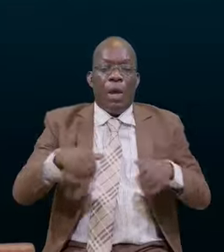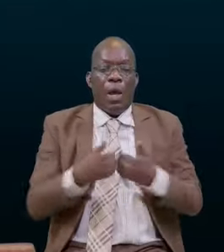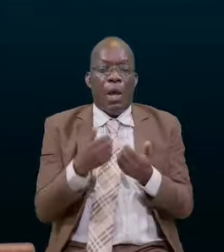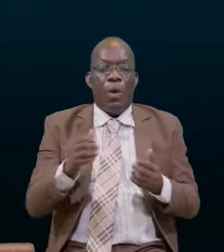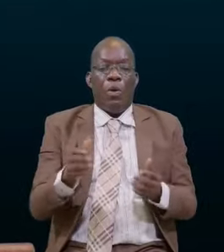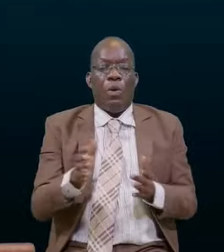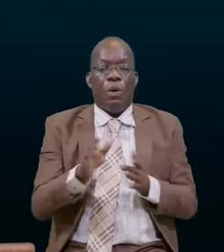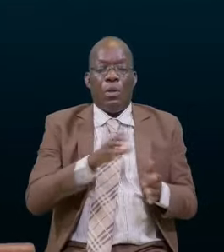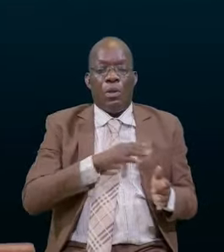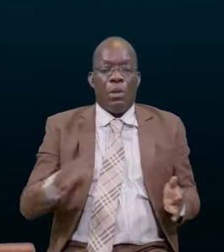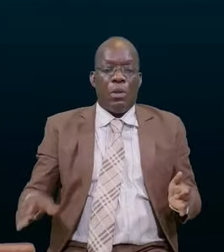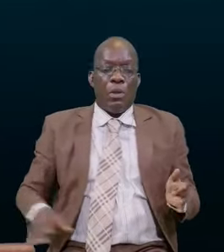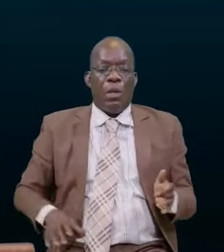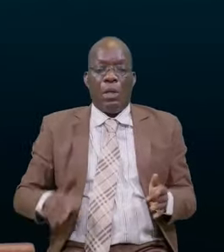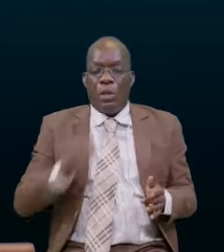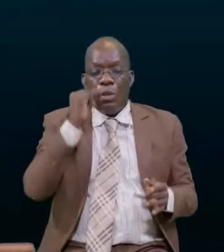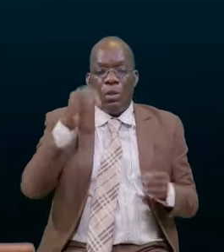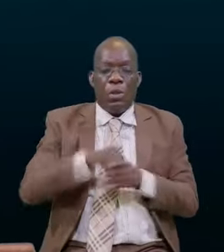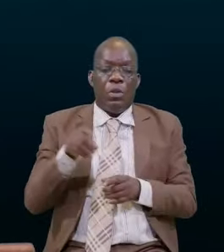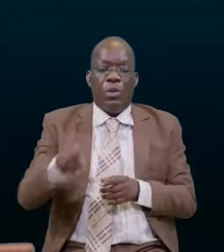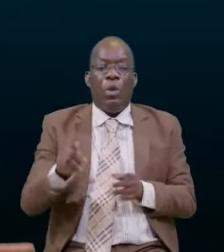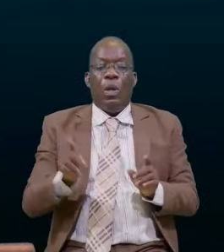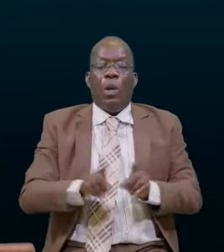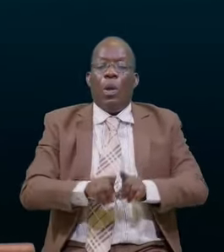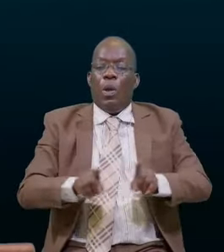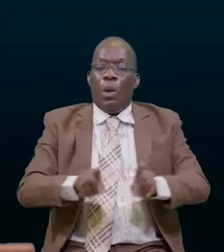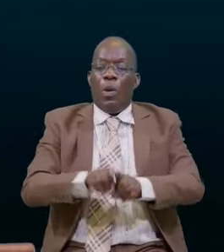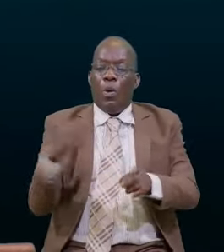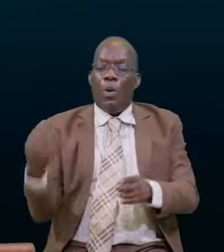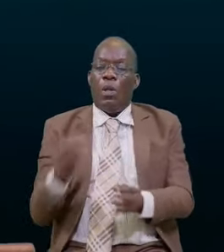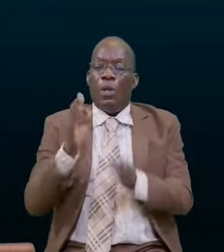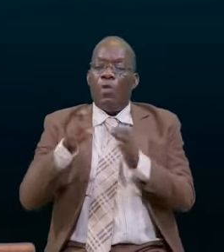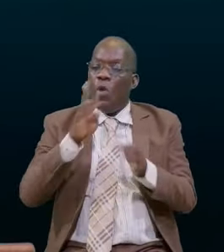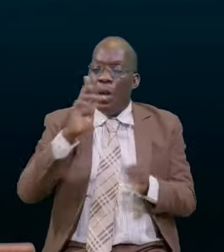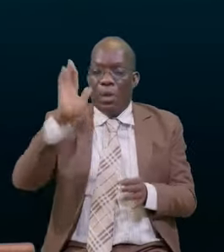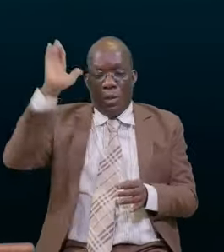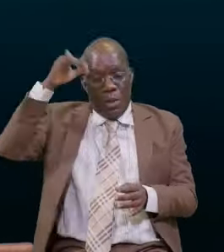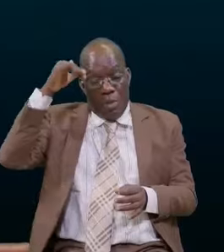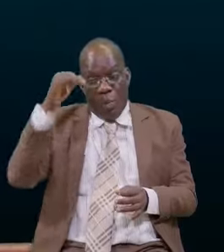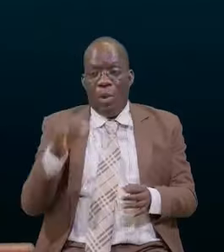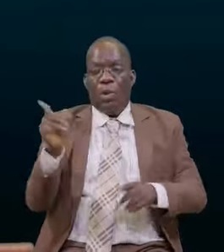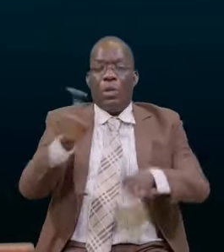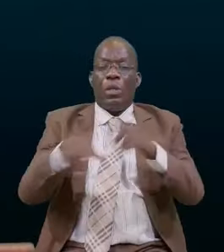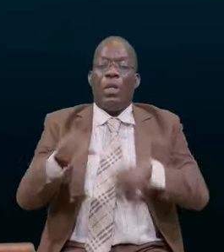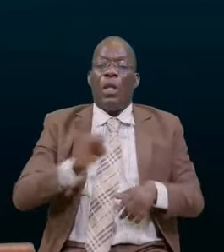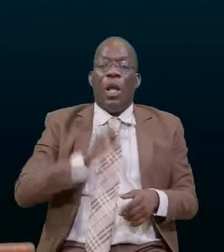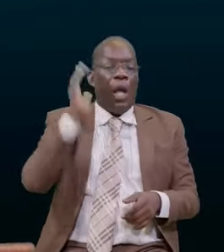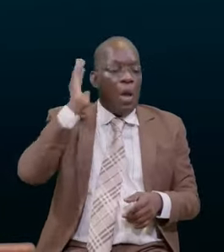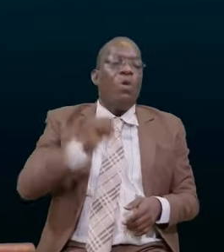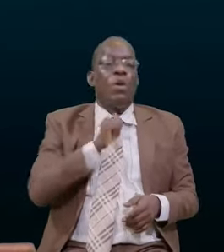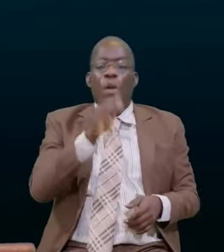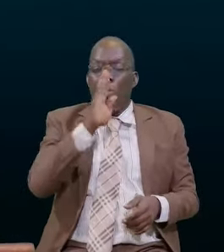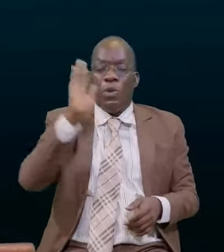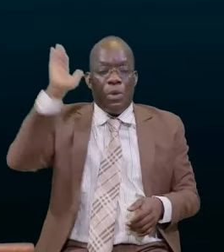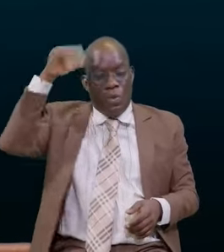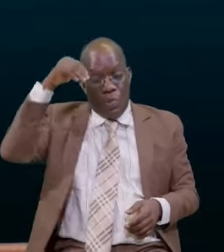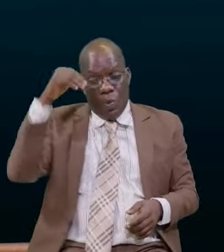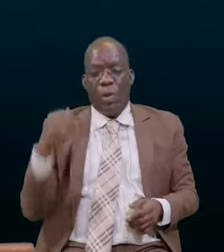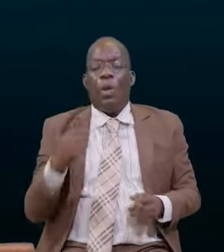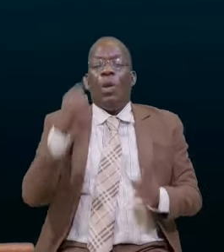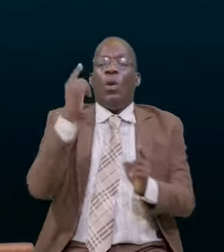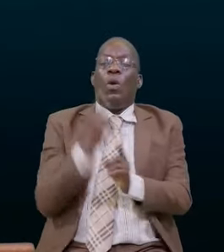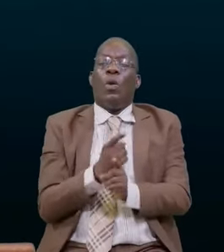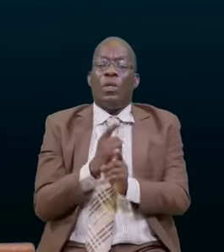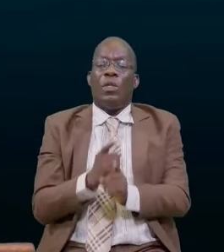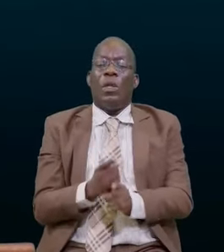reprobate you not be reprobate say I not a reprobate therefore there must be constant examination